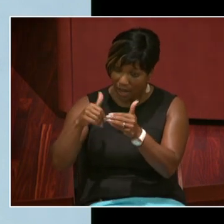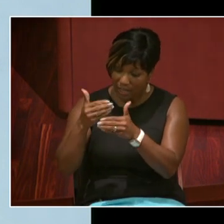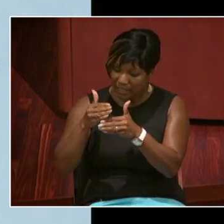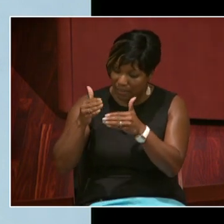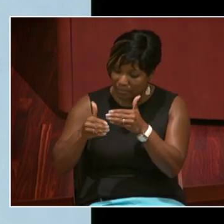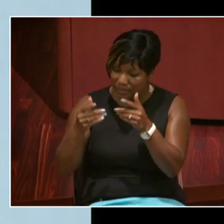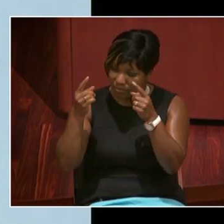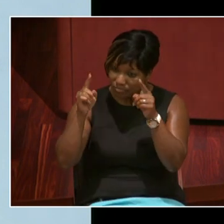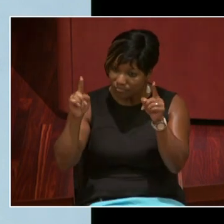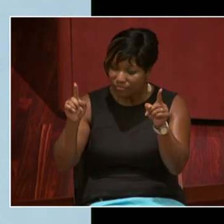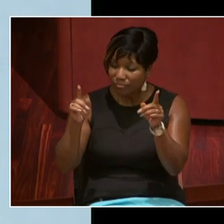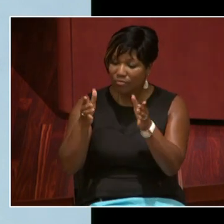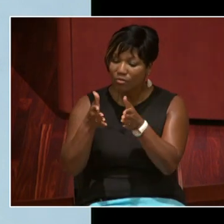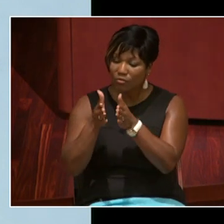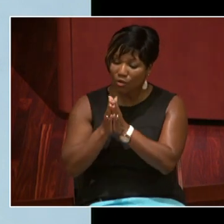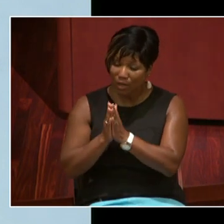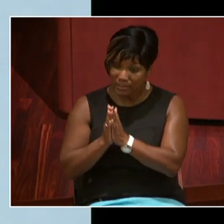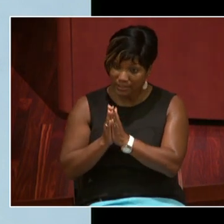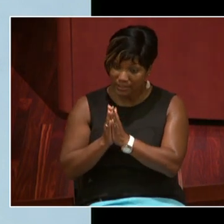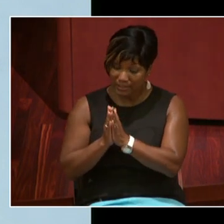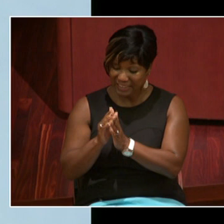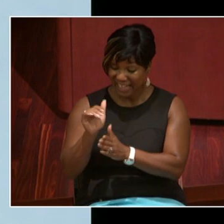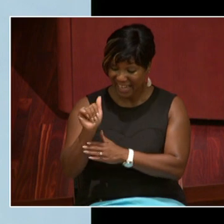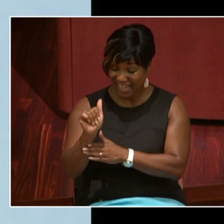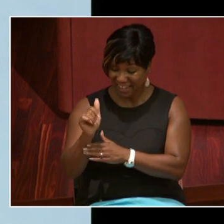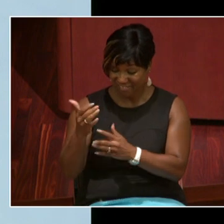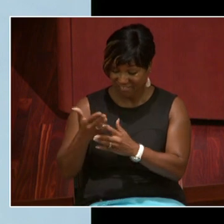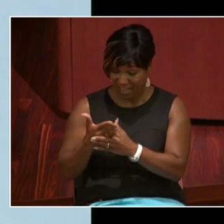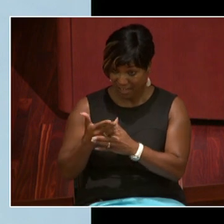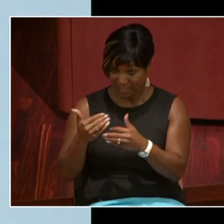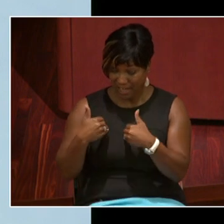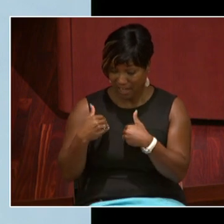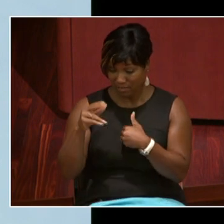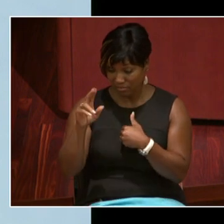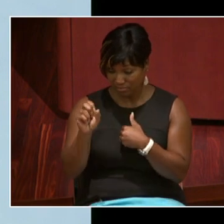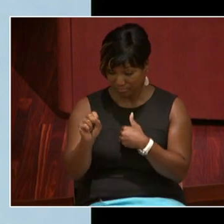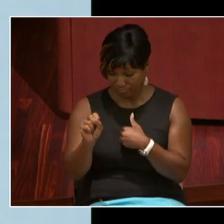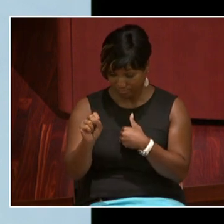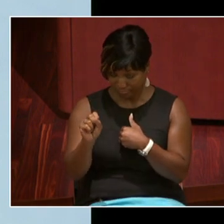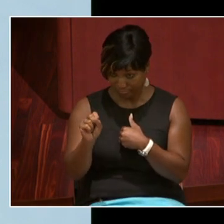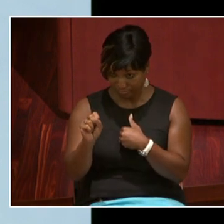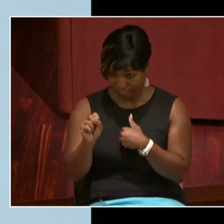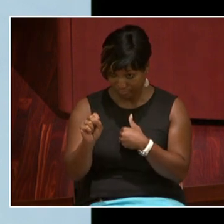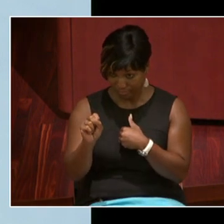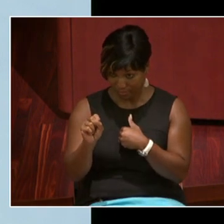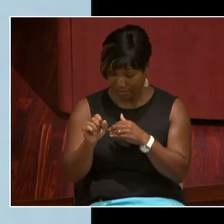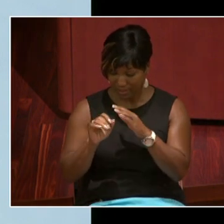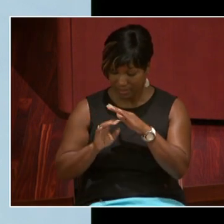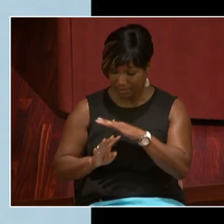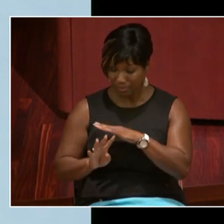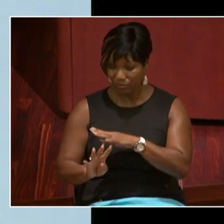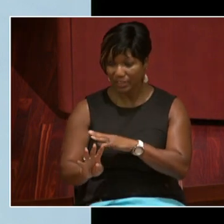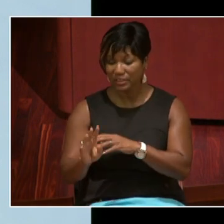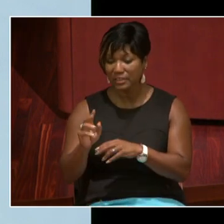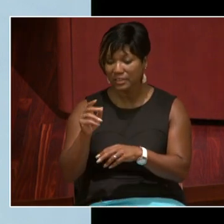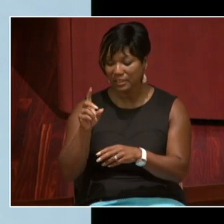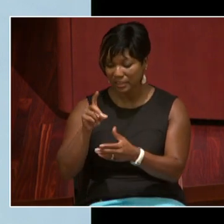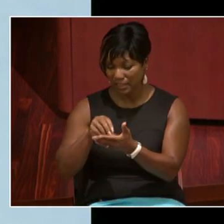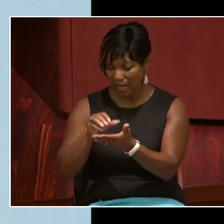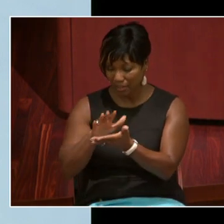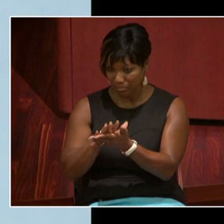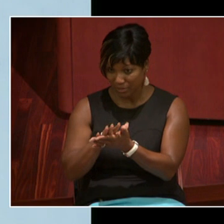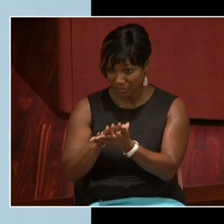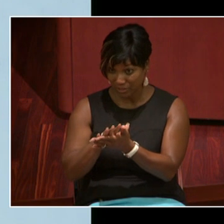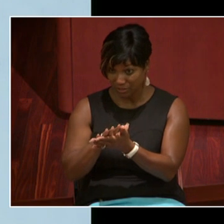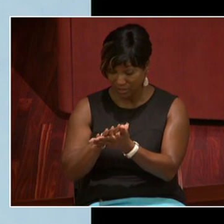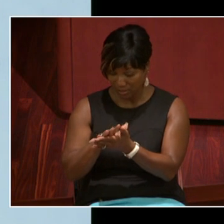successful request. The A files contain United States immigration documents generated and